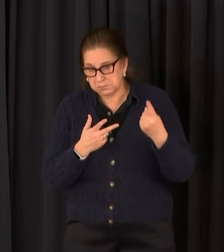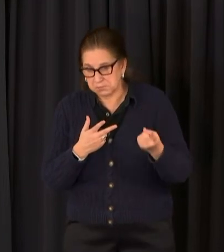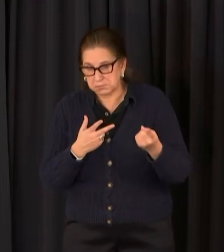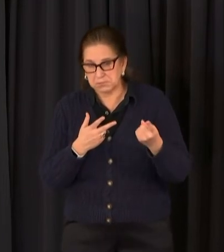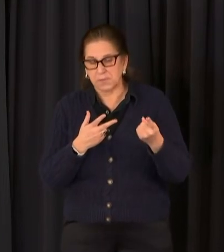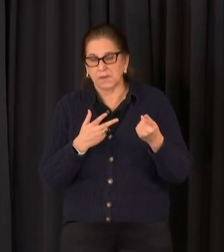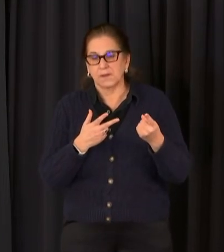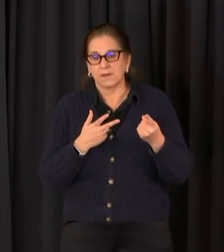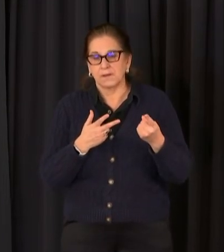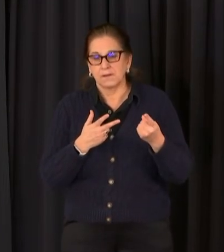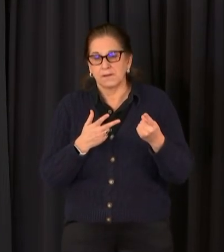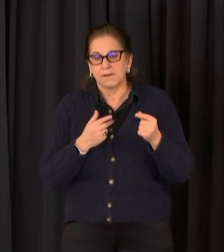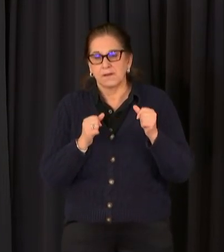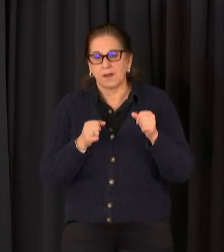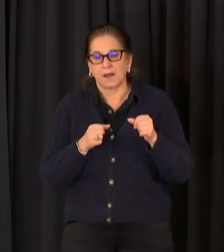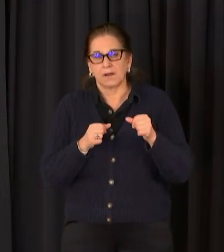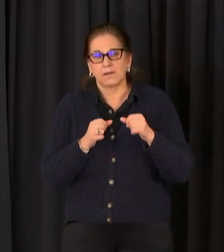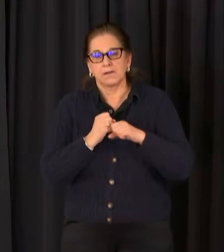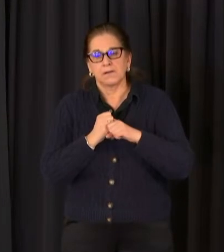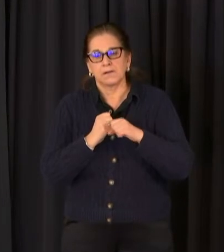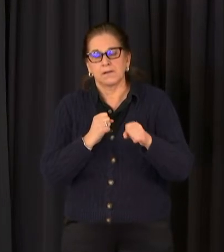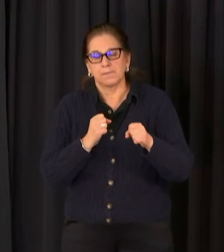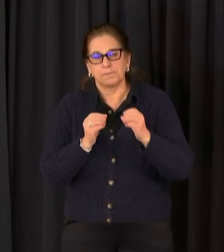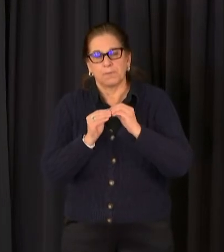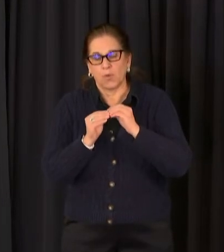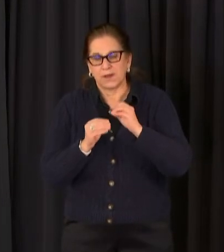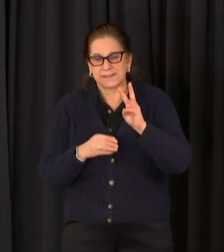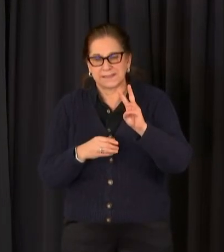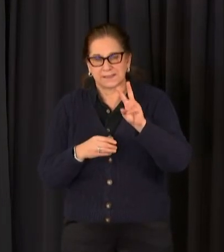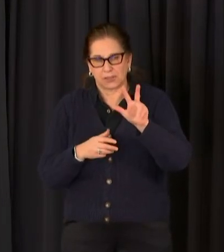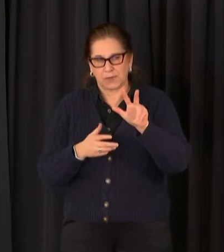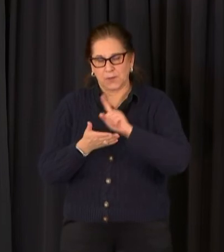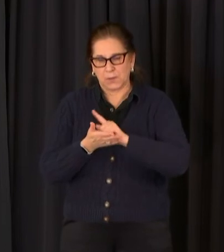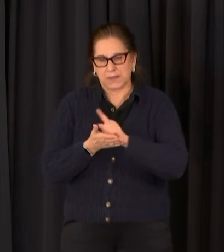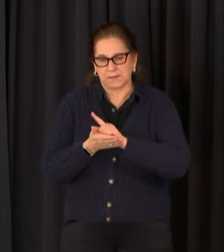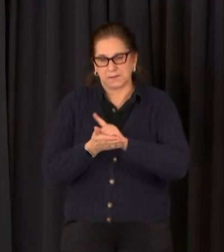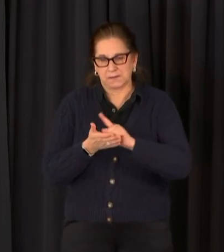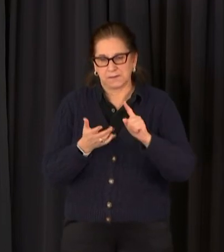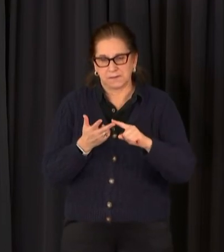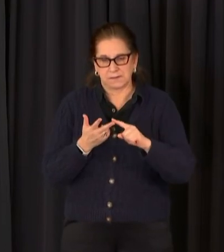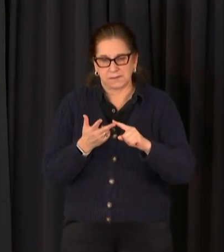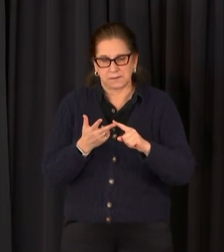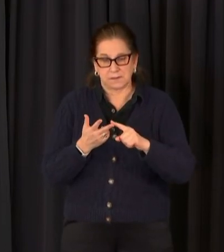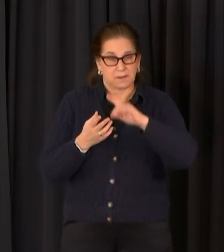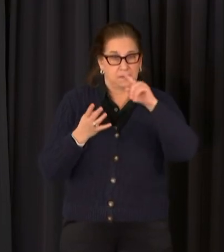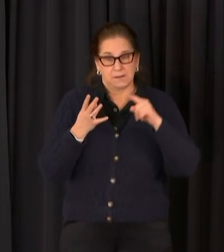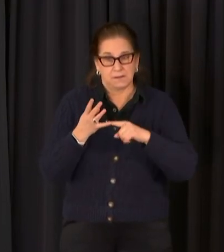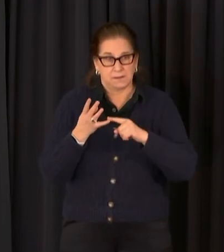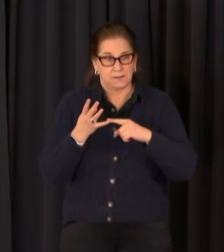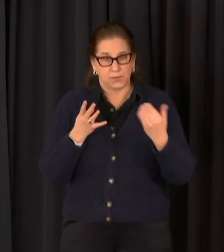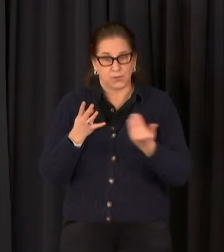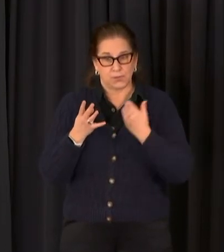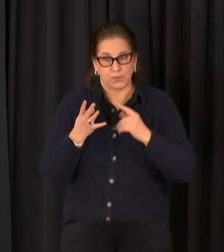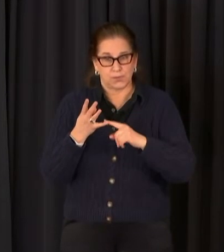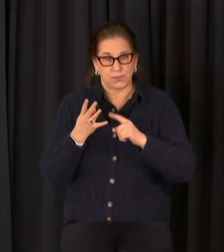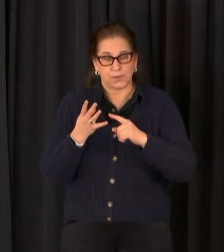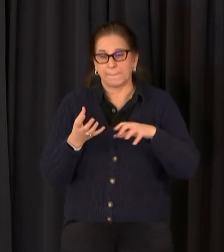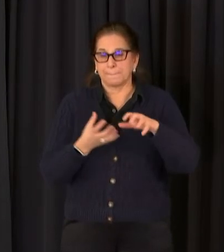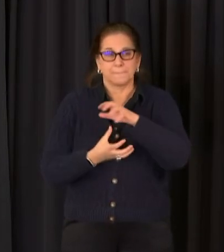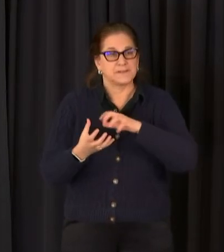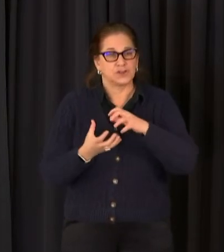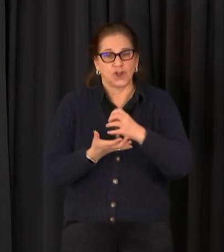implemented, is up to 63 weeks. The next one is the Mixed Earners Unemployment Compensation